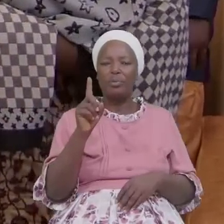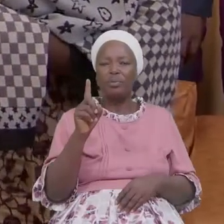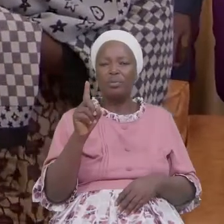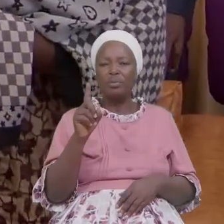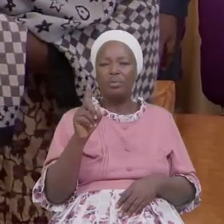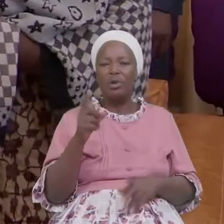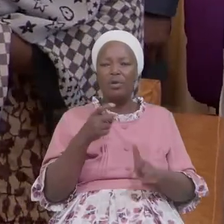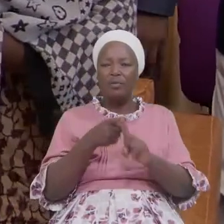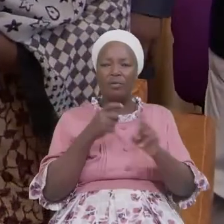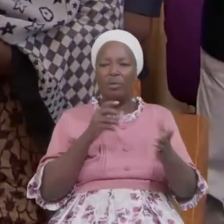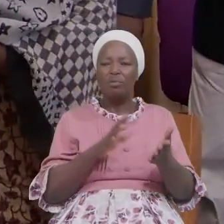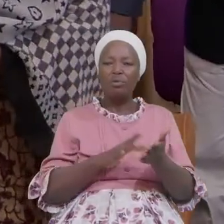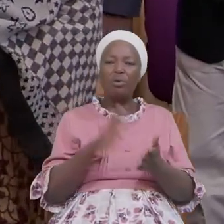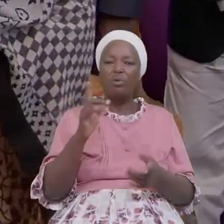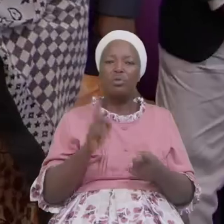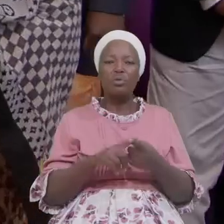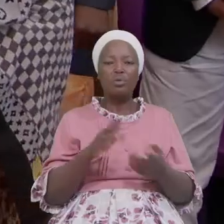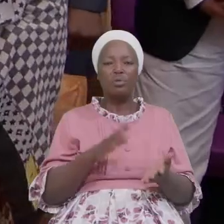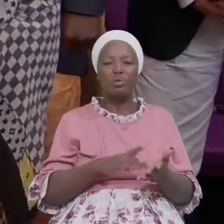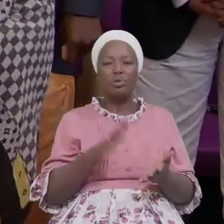from glory to glory.